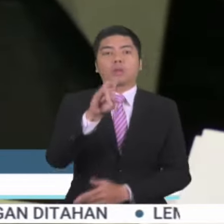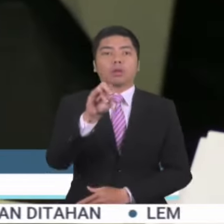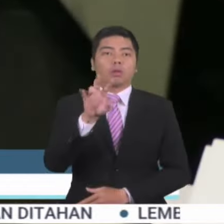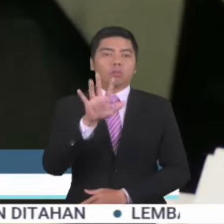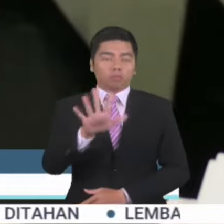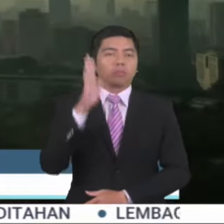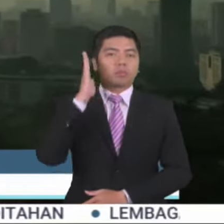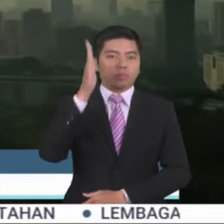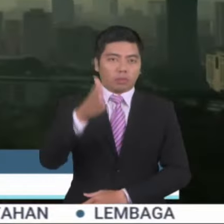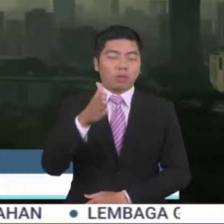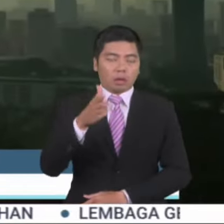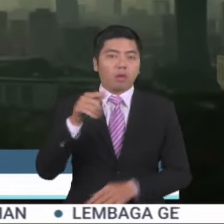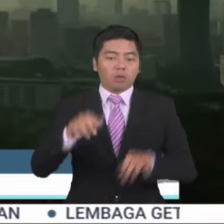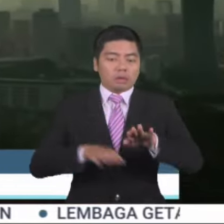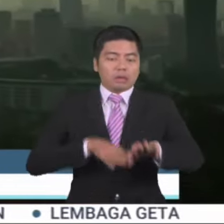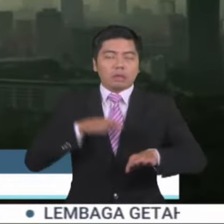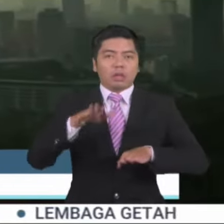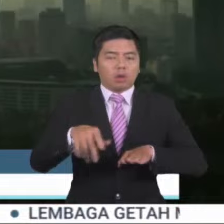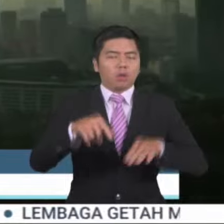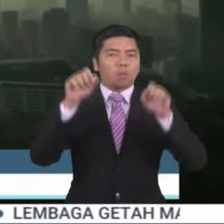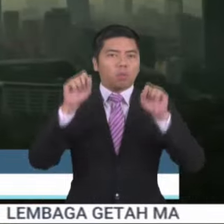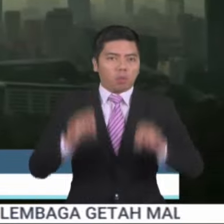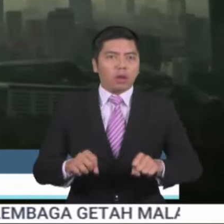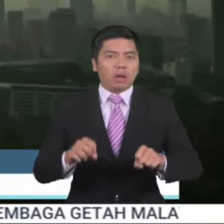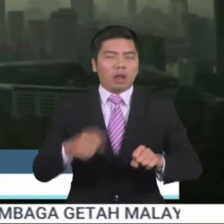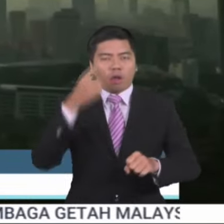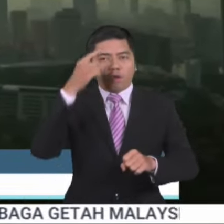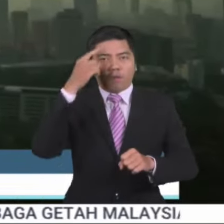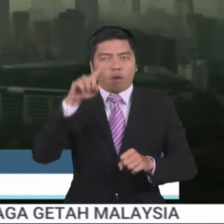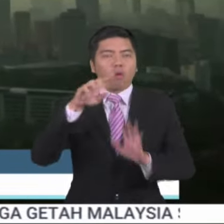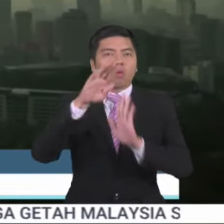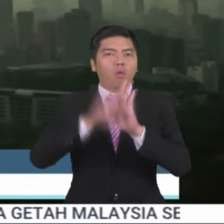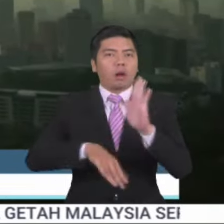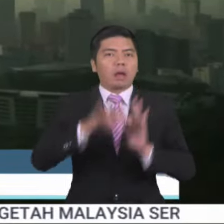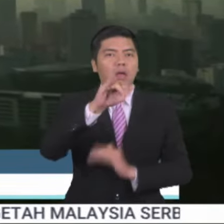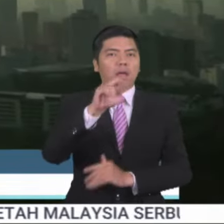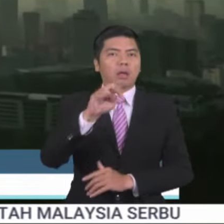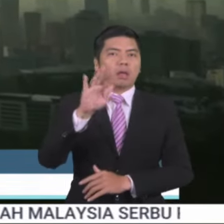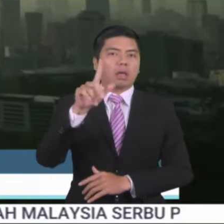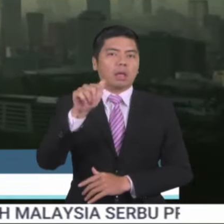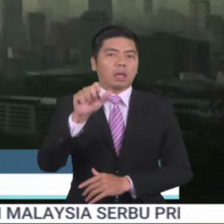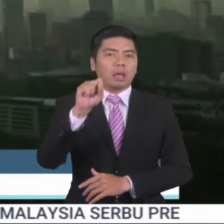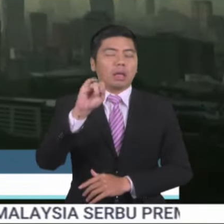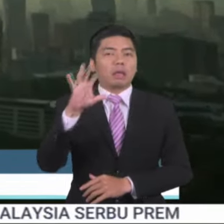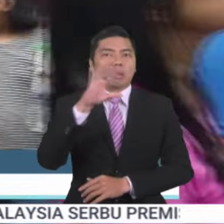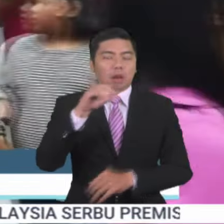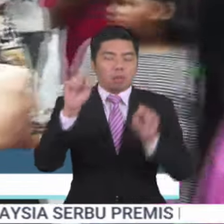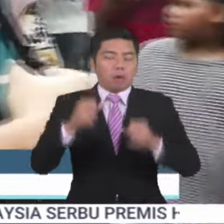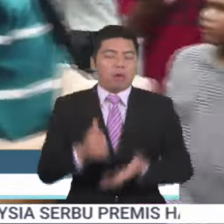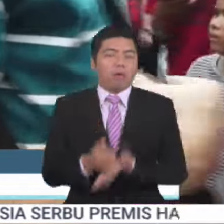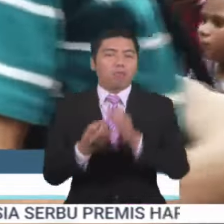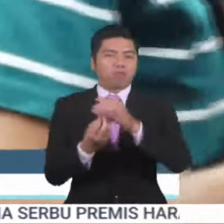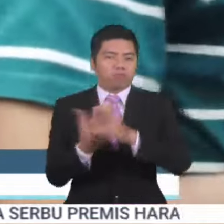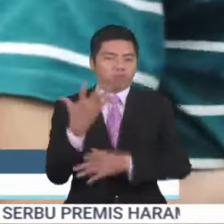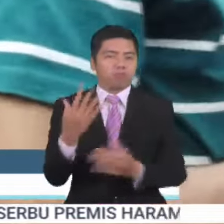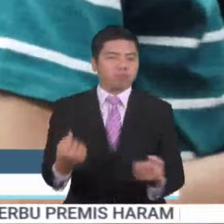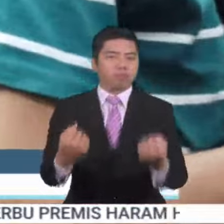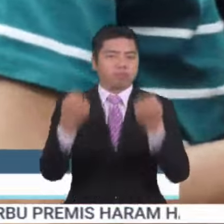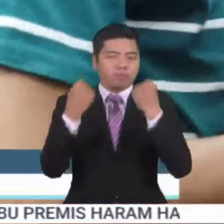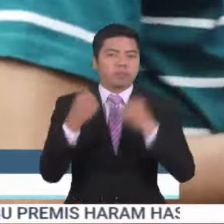2025. Langkah tersebut juga dilihat mengurangkan tekanan inflasi di samping membantu pertumbuhan ekonomi yang mampat.